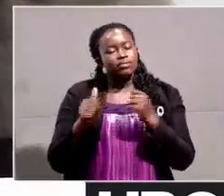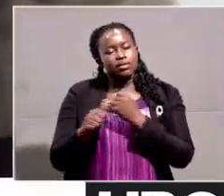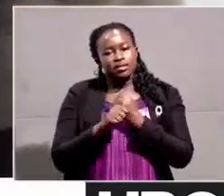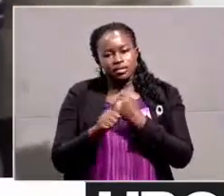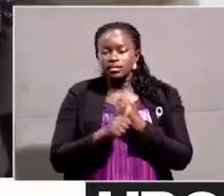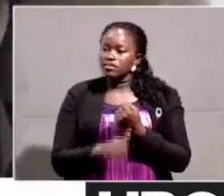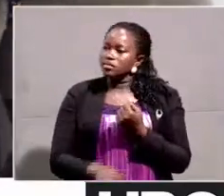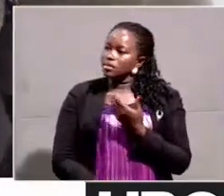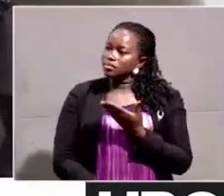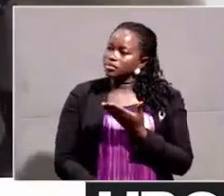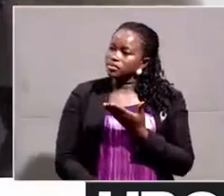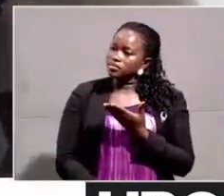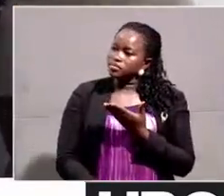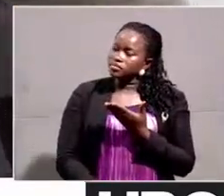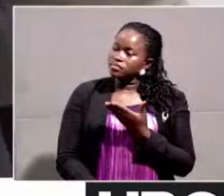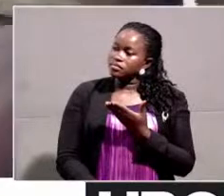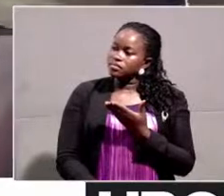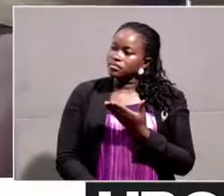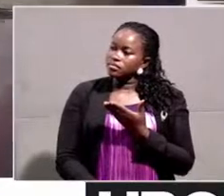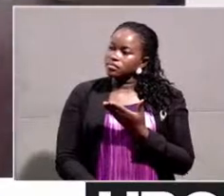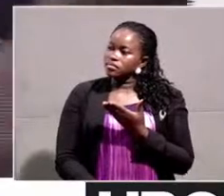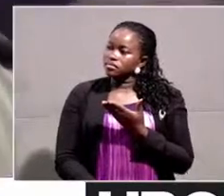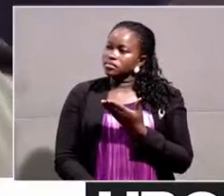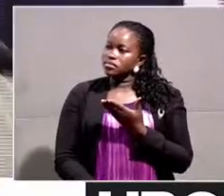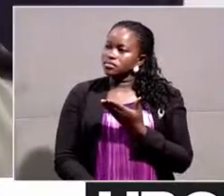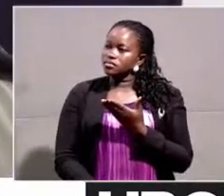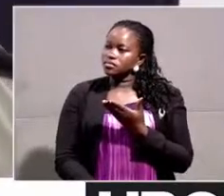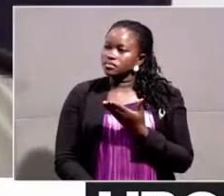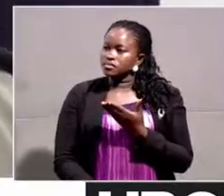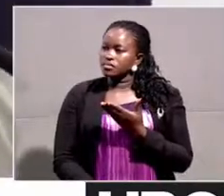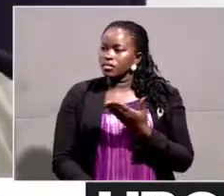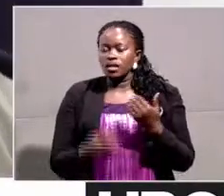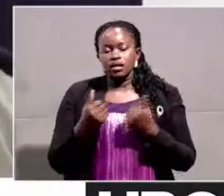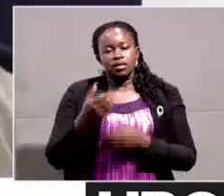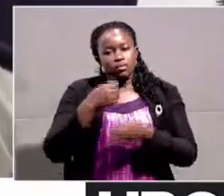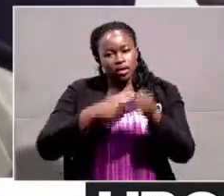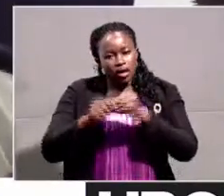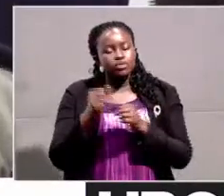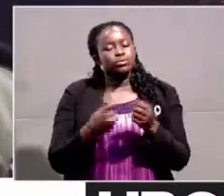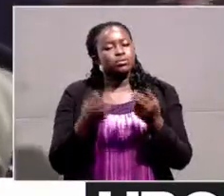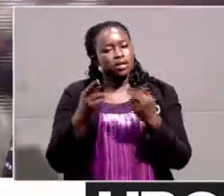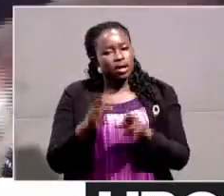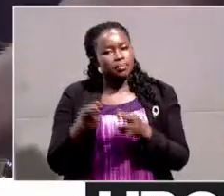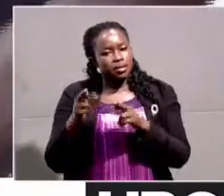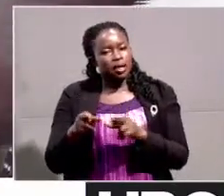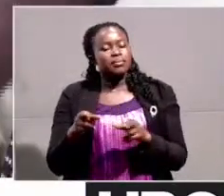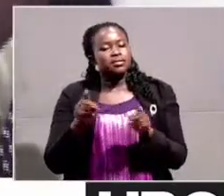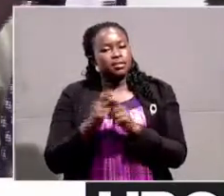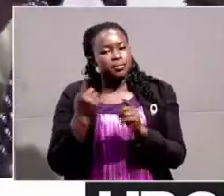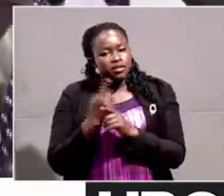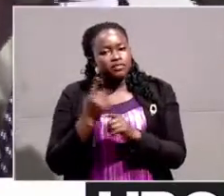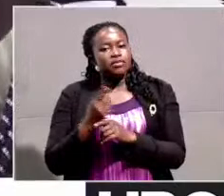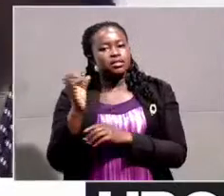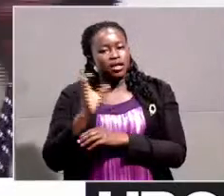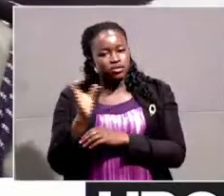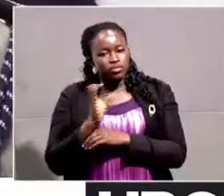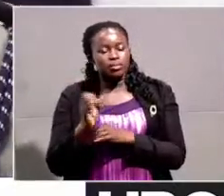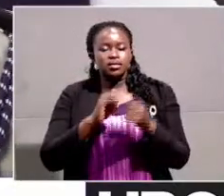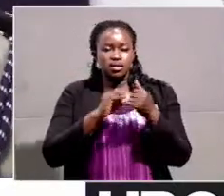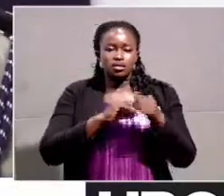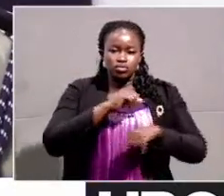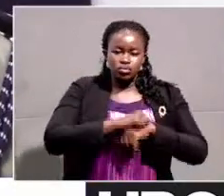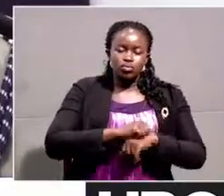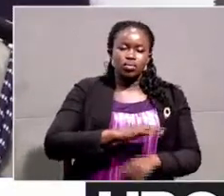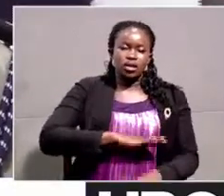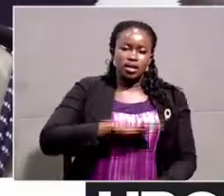is. And we recover. The act had become perennial with routine customers in secondary schools between the